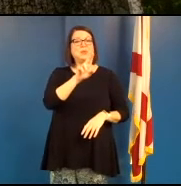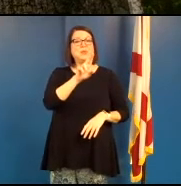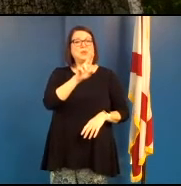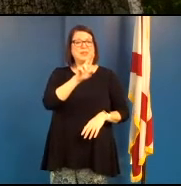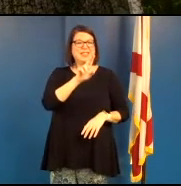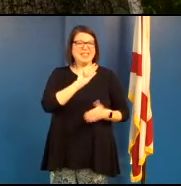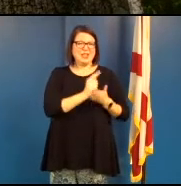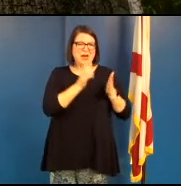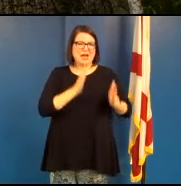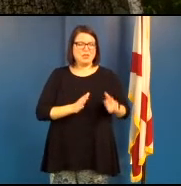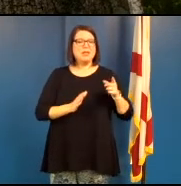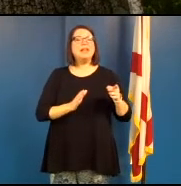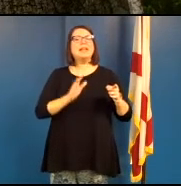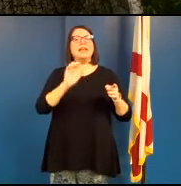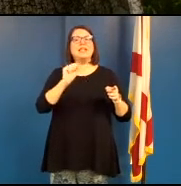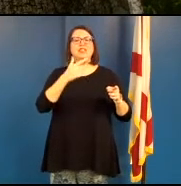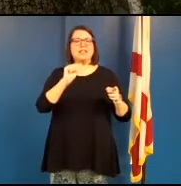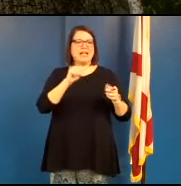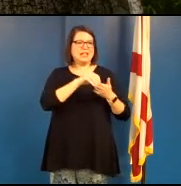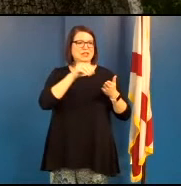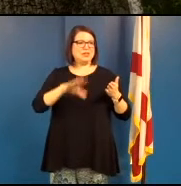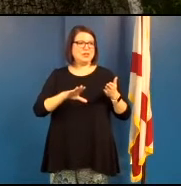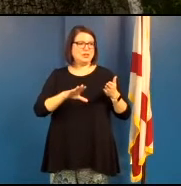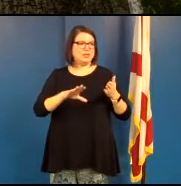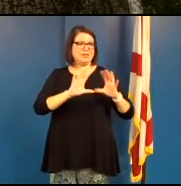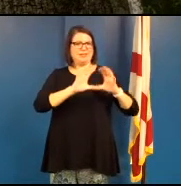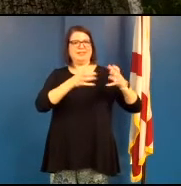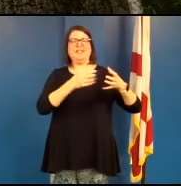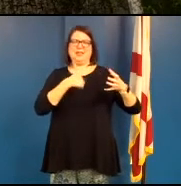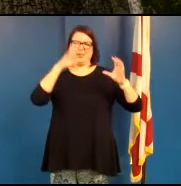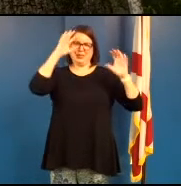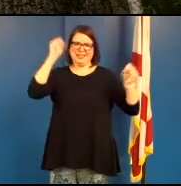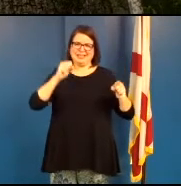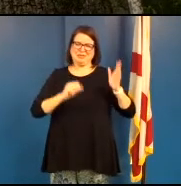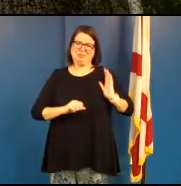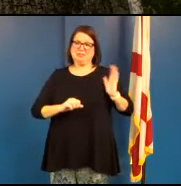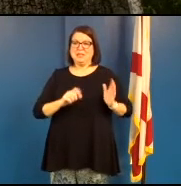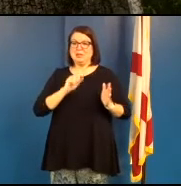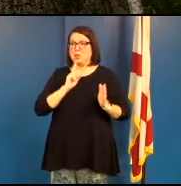it's near and dear to my heart when it comes to education issues. So as you talked about,